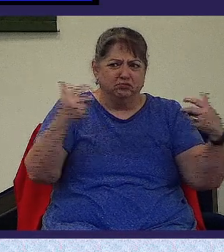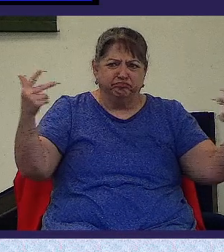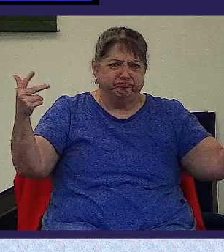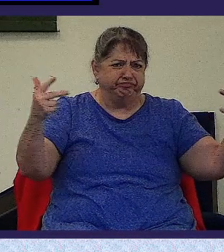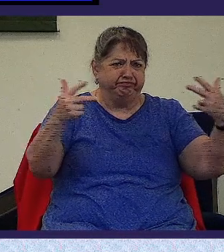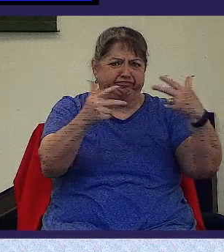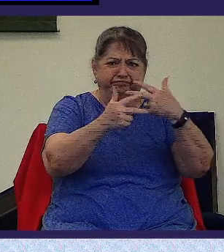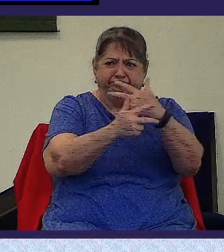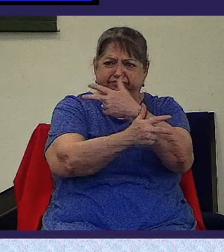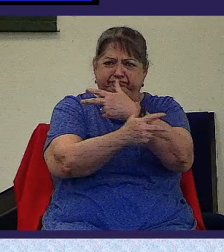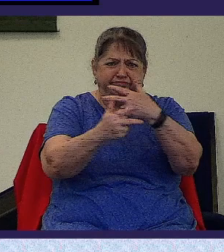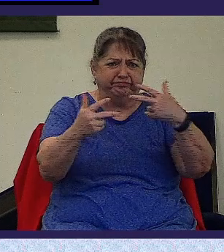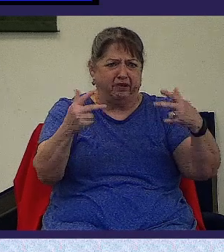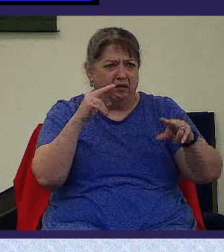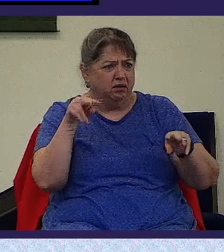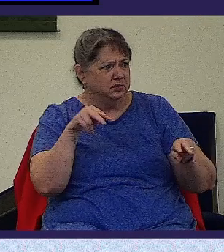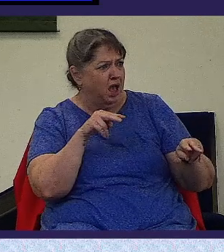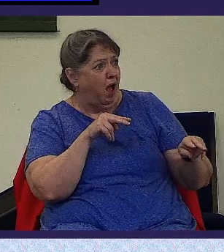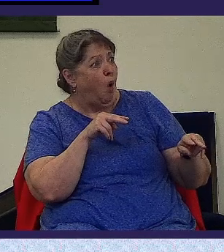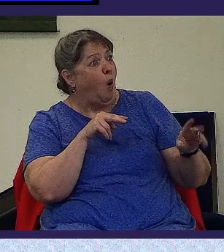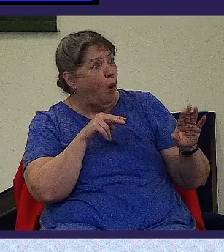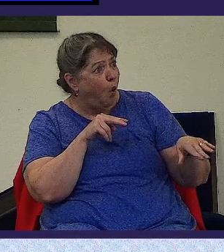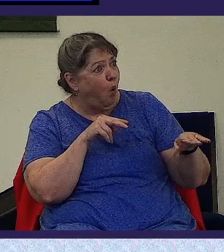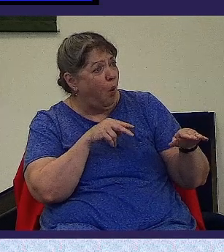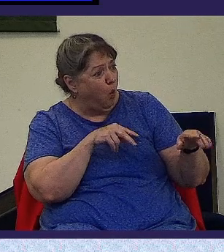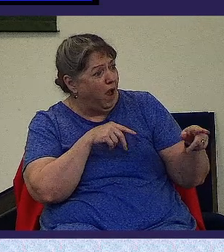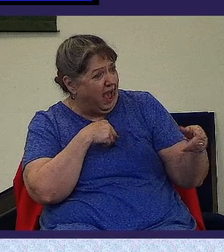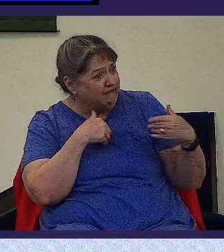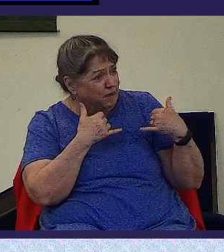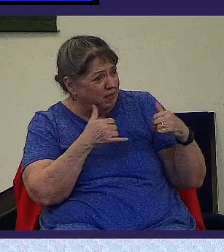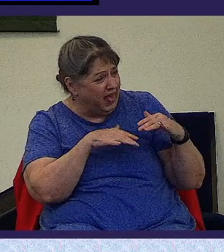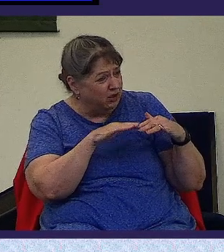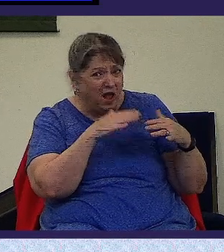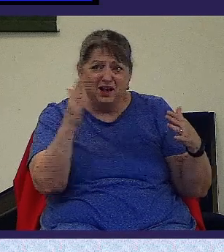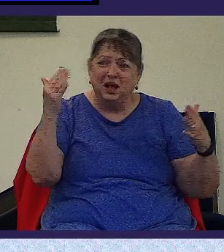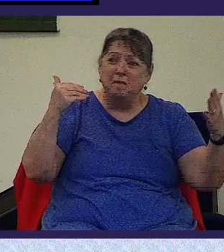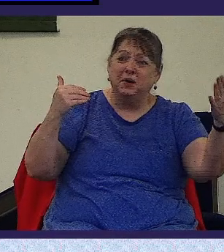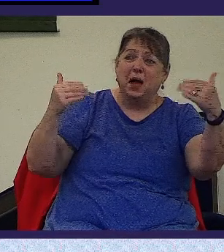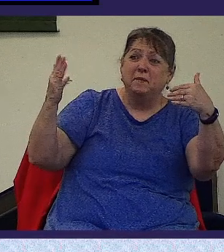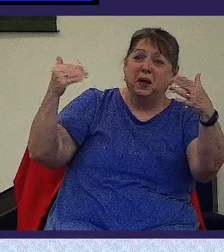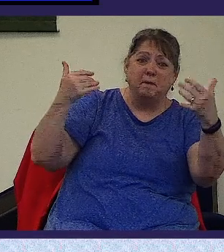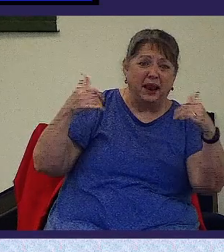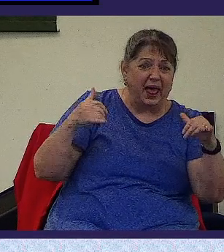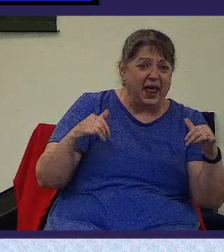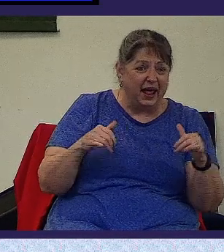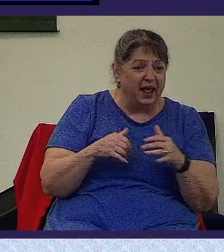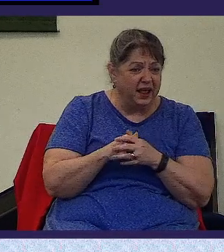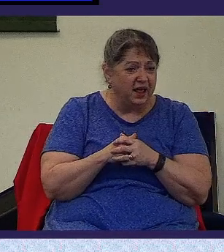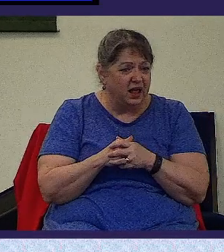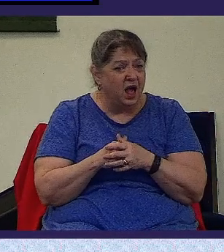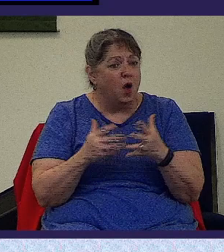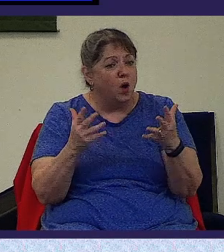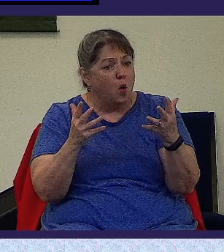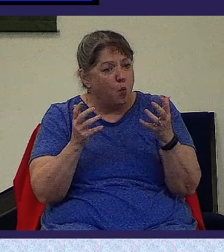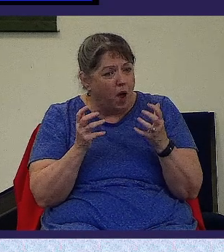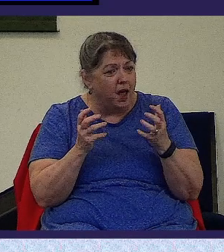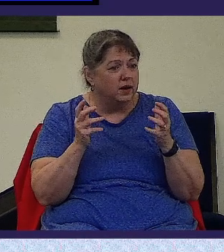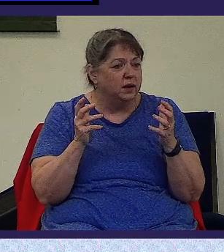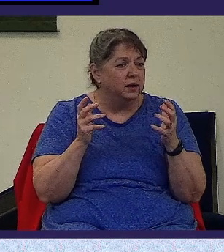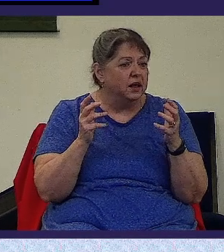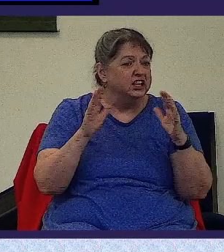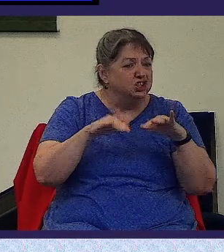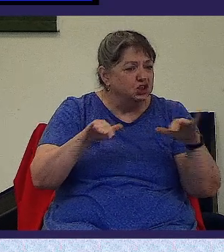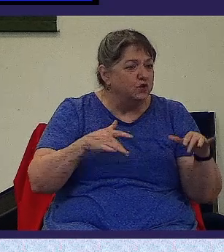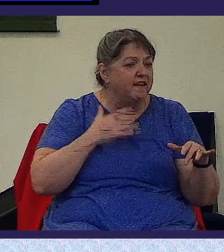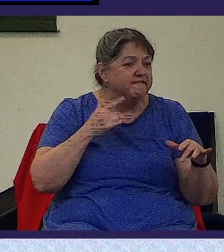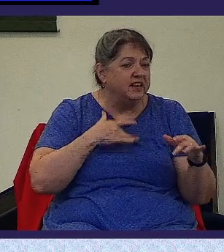up and down the street that they can see that we care enough for your children and we care enough for them to to invest in such a beautiful place like this